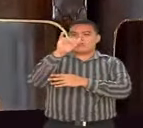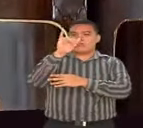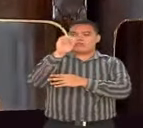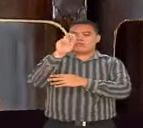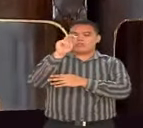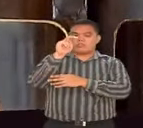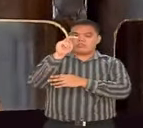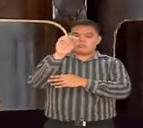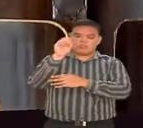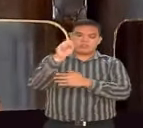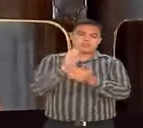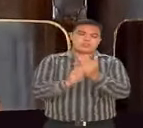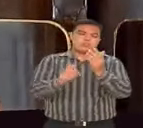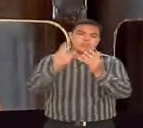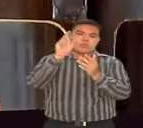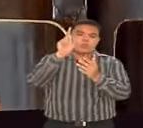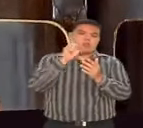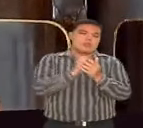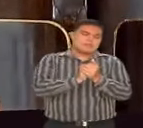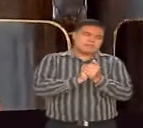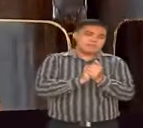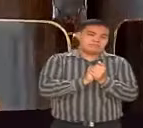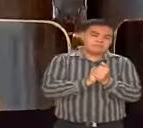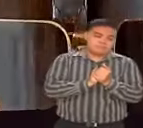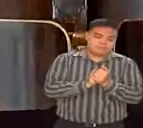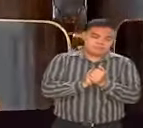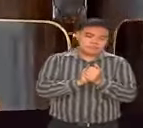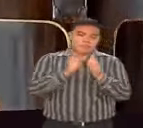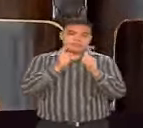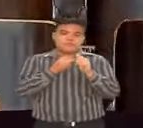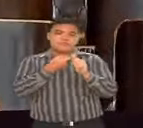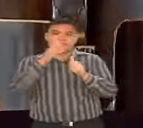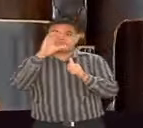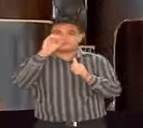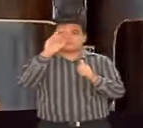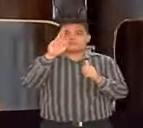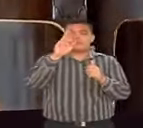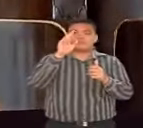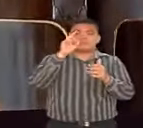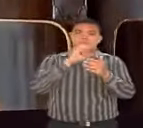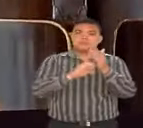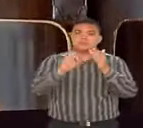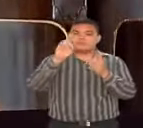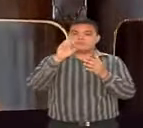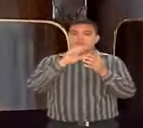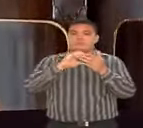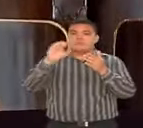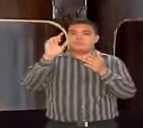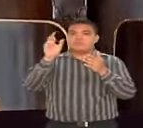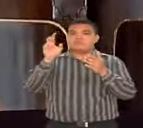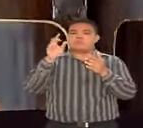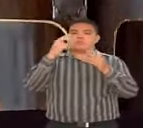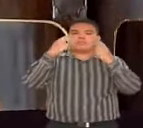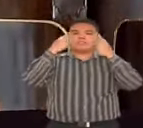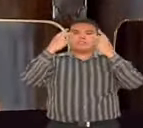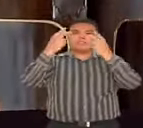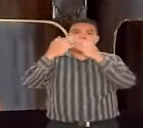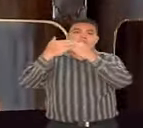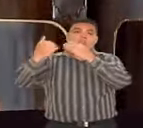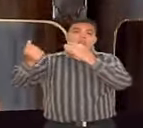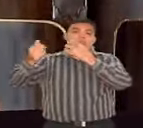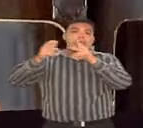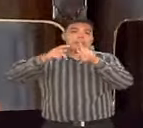number 26. 1 Corinthians 1, 26. For ye see your calling,